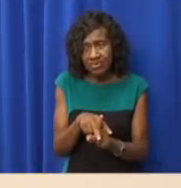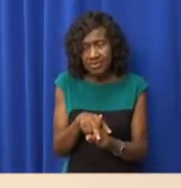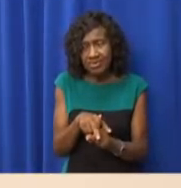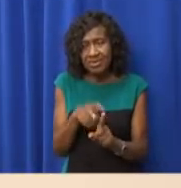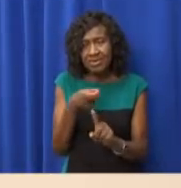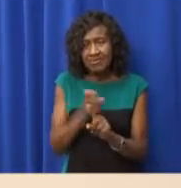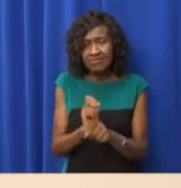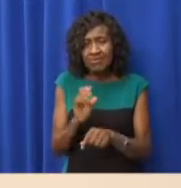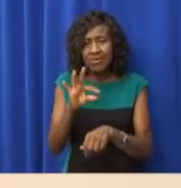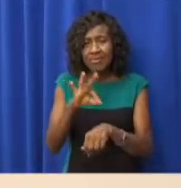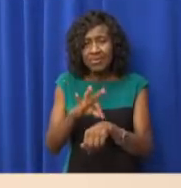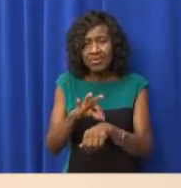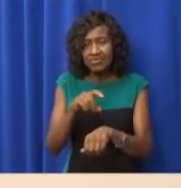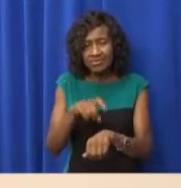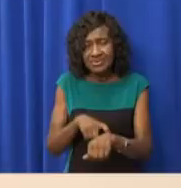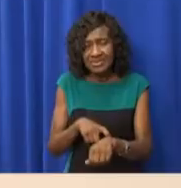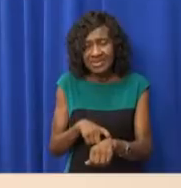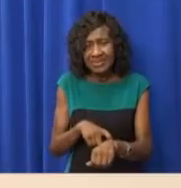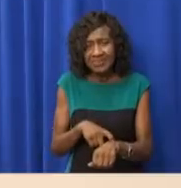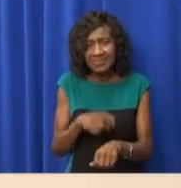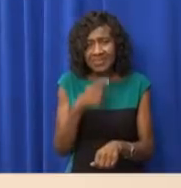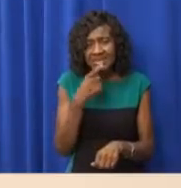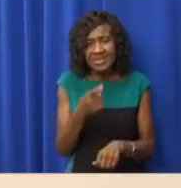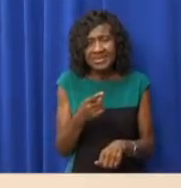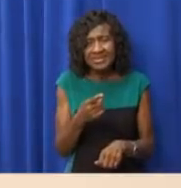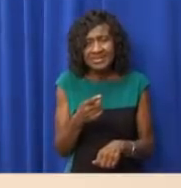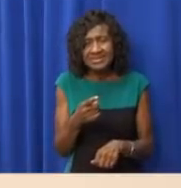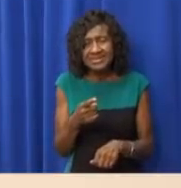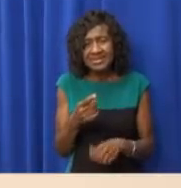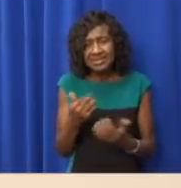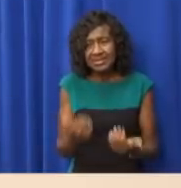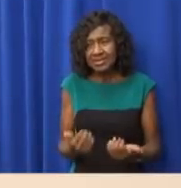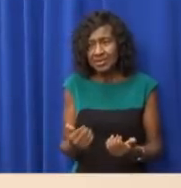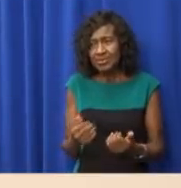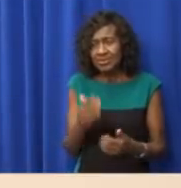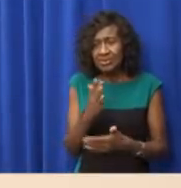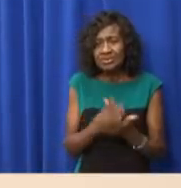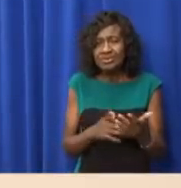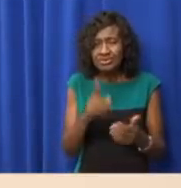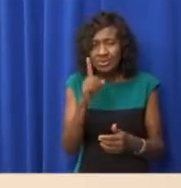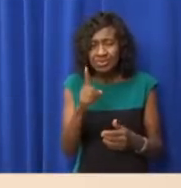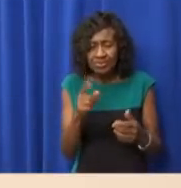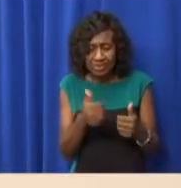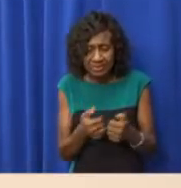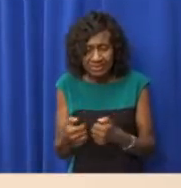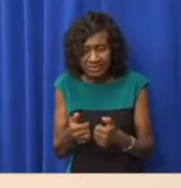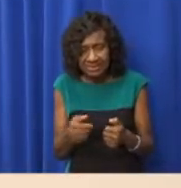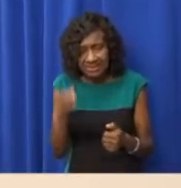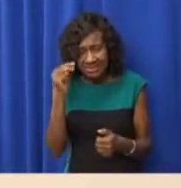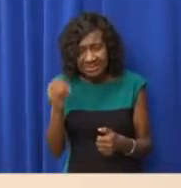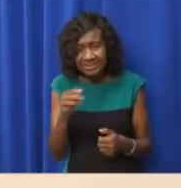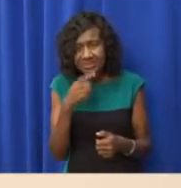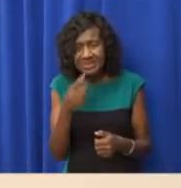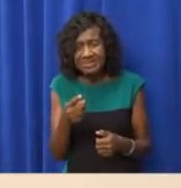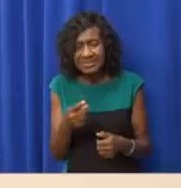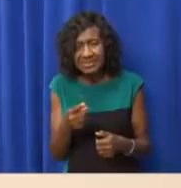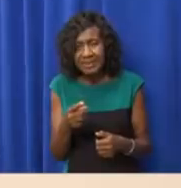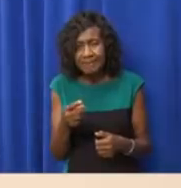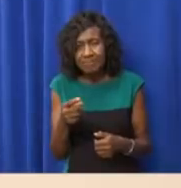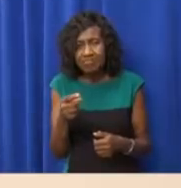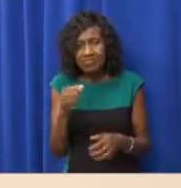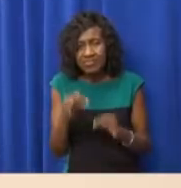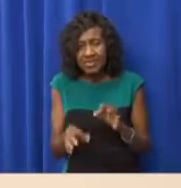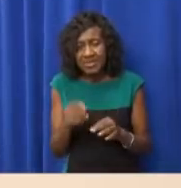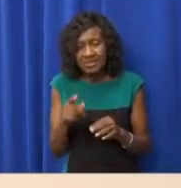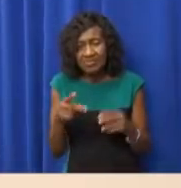from the chairman of the Liquor Licensing Board. So all of that is being done for those who have liquor licenses,